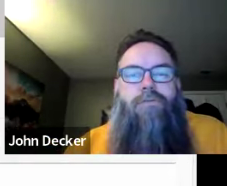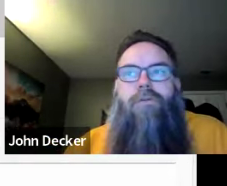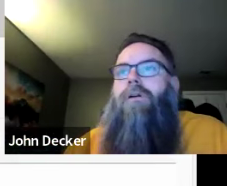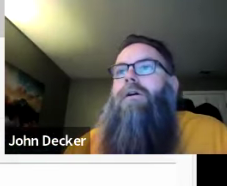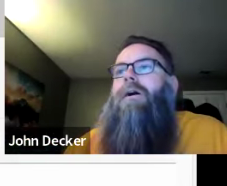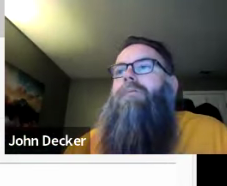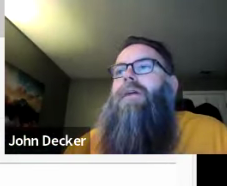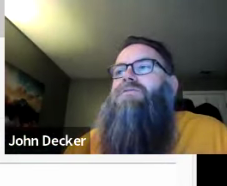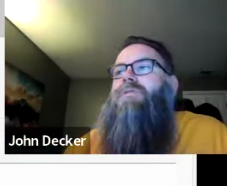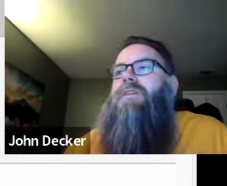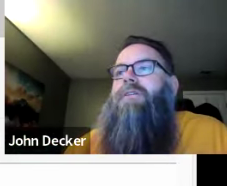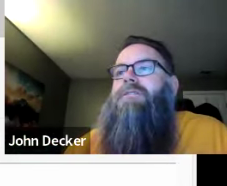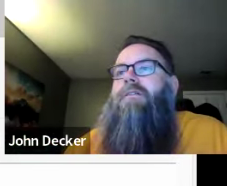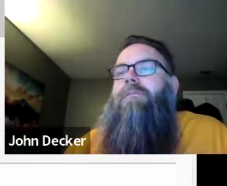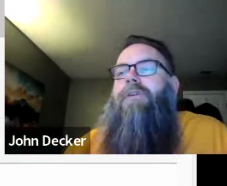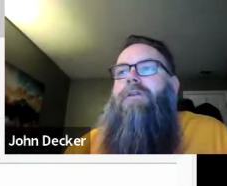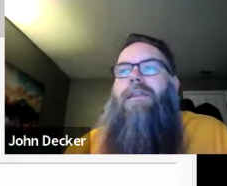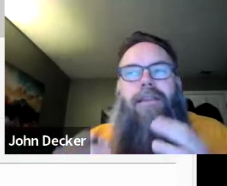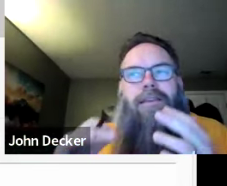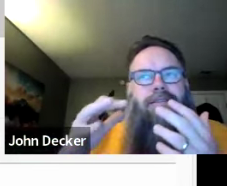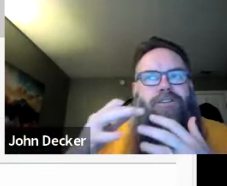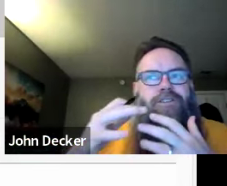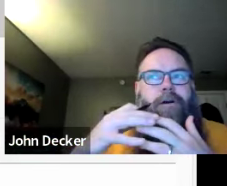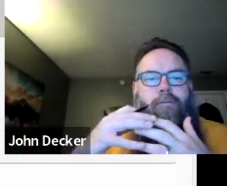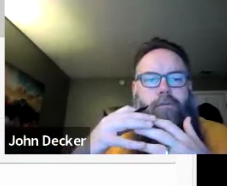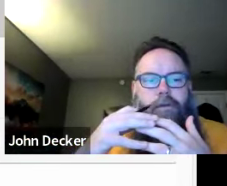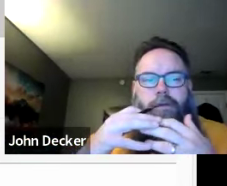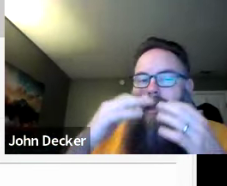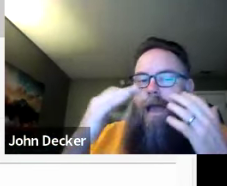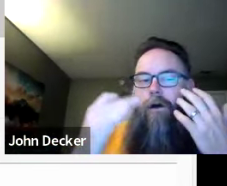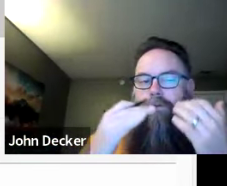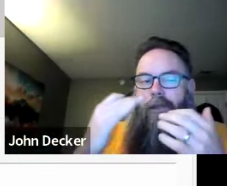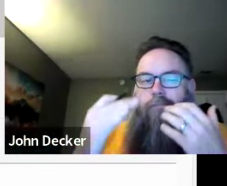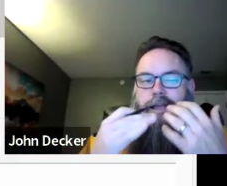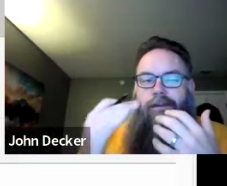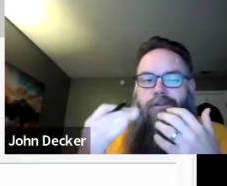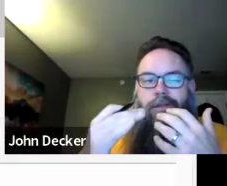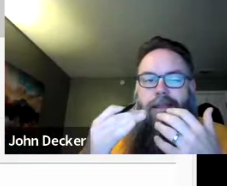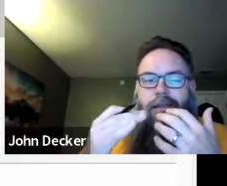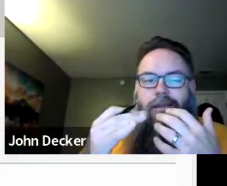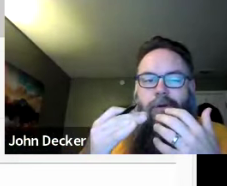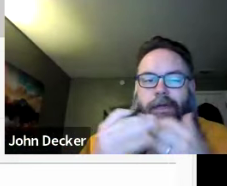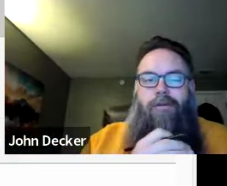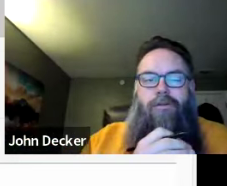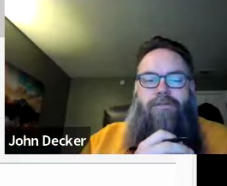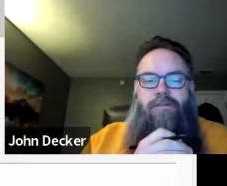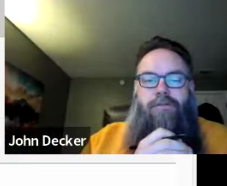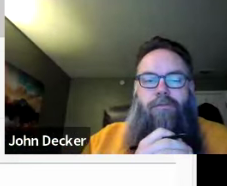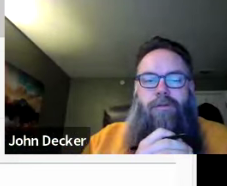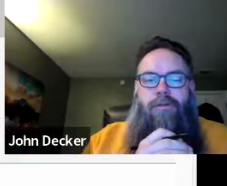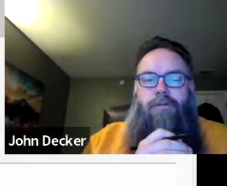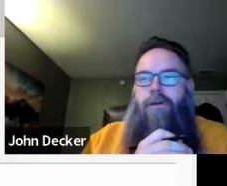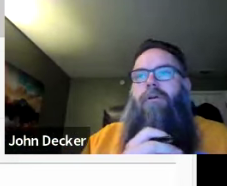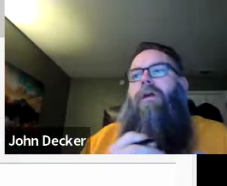and therefore that's where the saving is going to be found. Any discussion about how they are planning on doing that in any way, or is